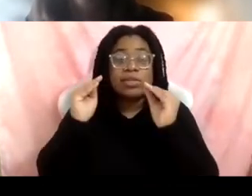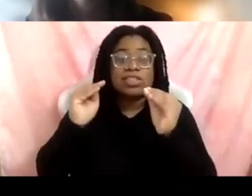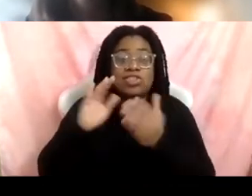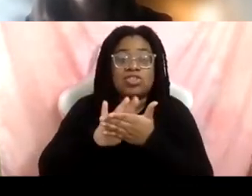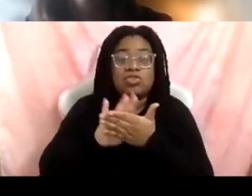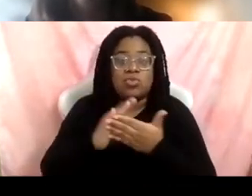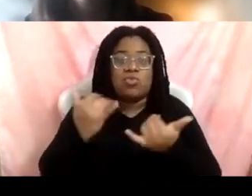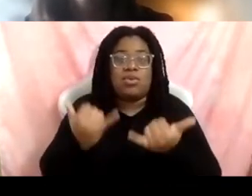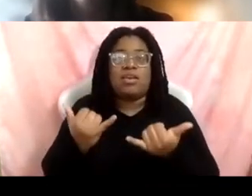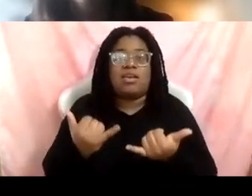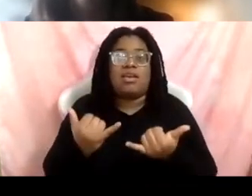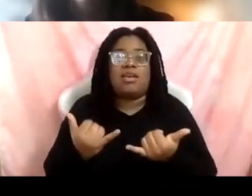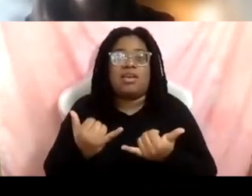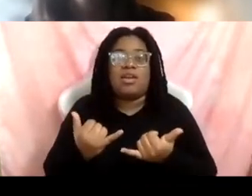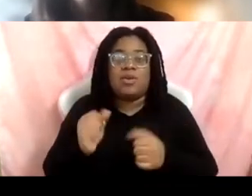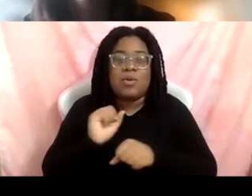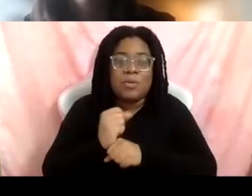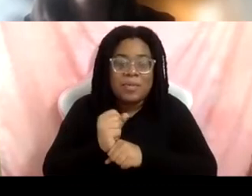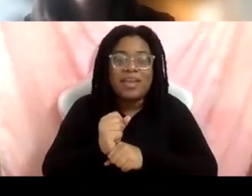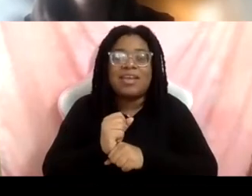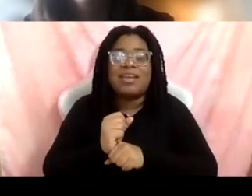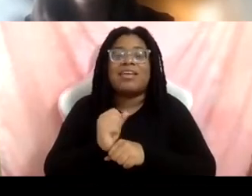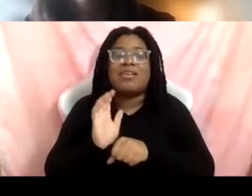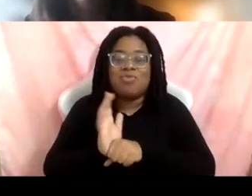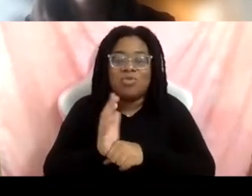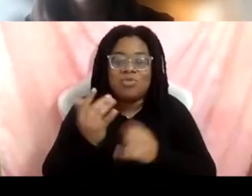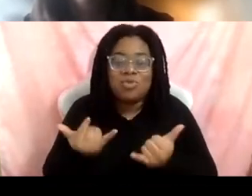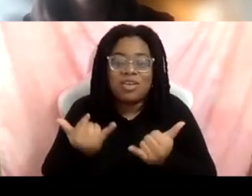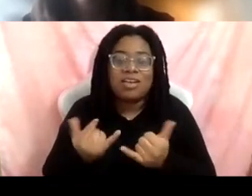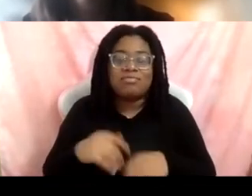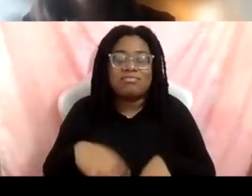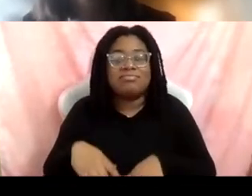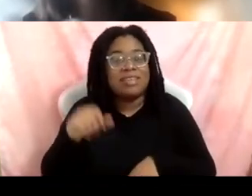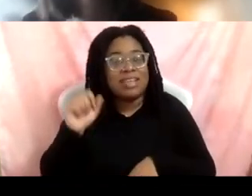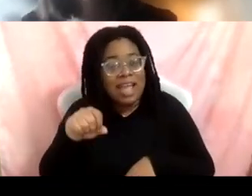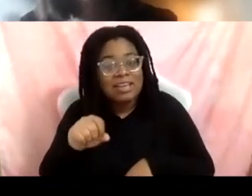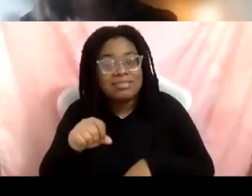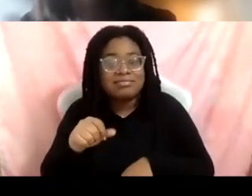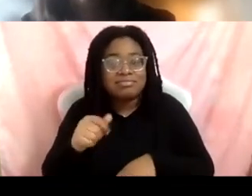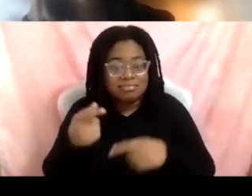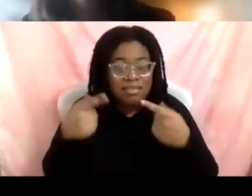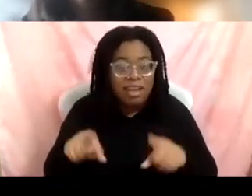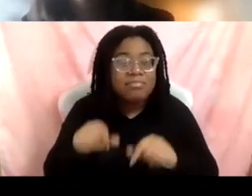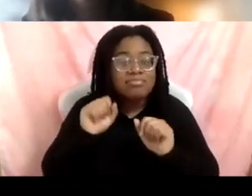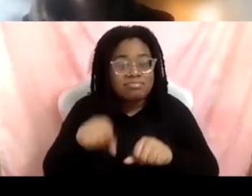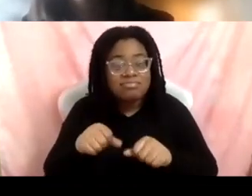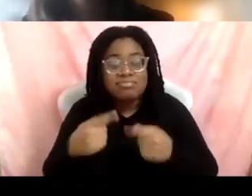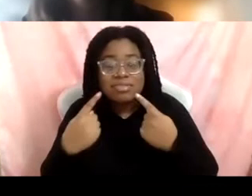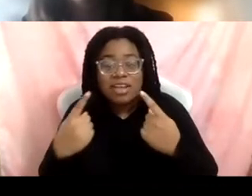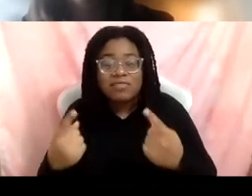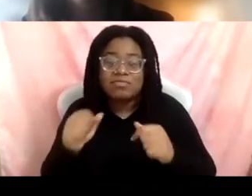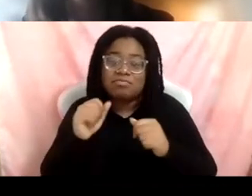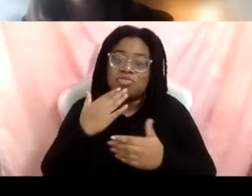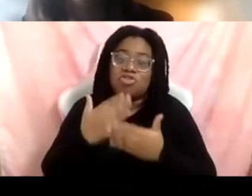schools literally as we are making movies now, how like, yes, it can be done and it can be successful and they can be really good